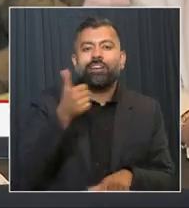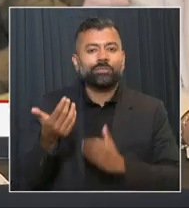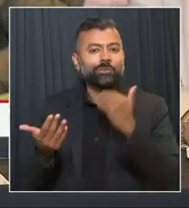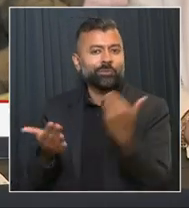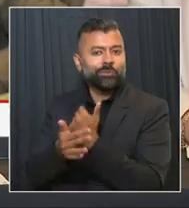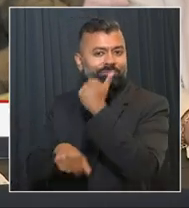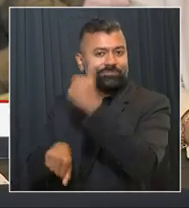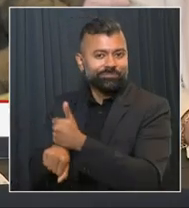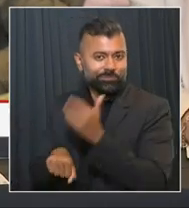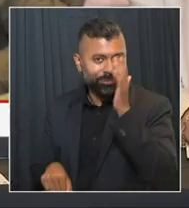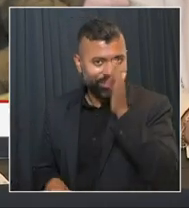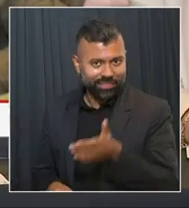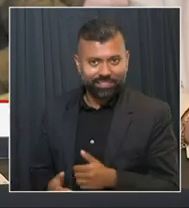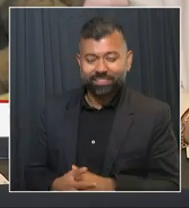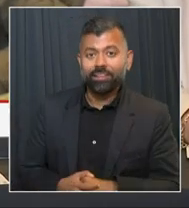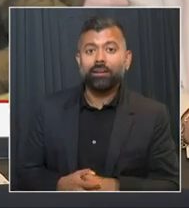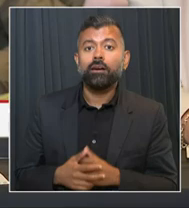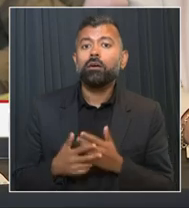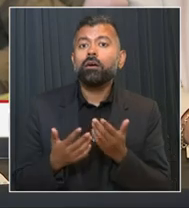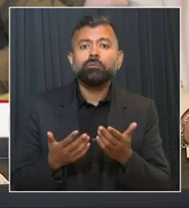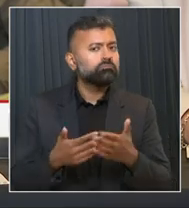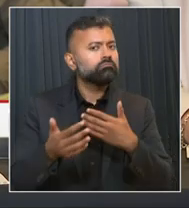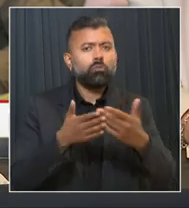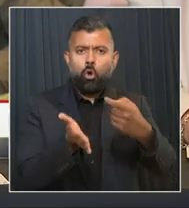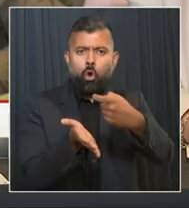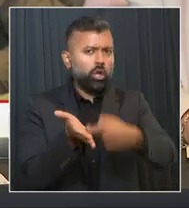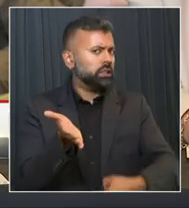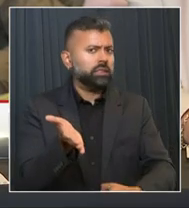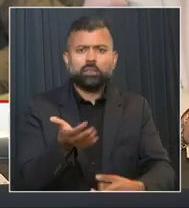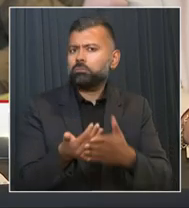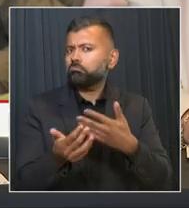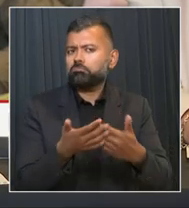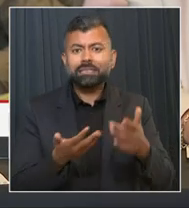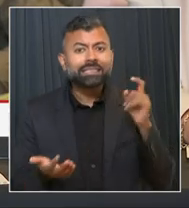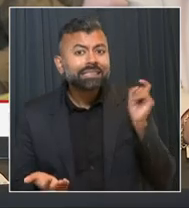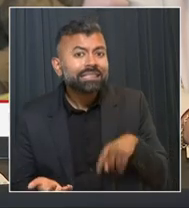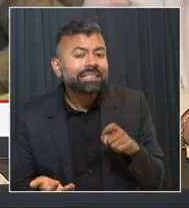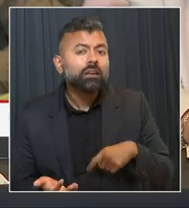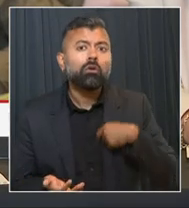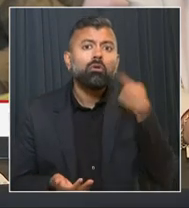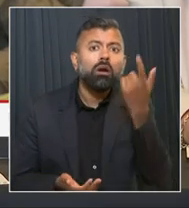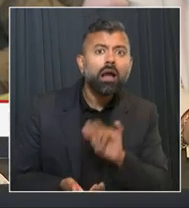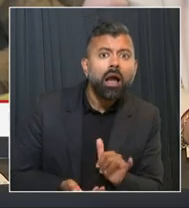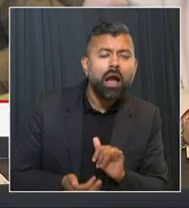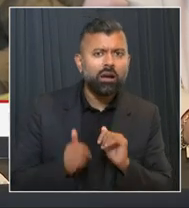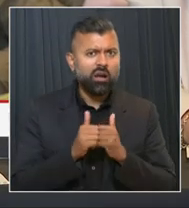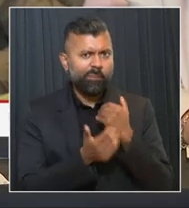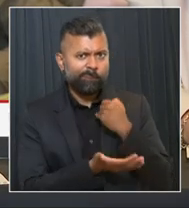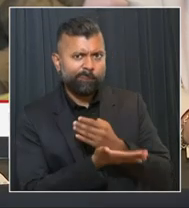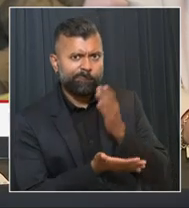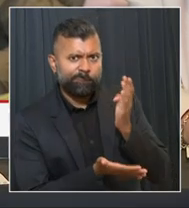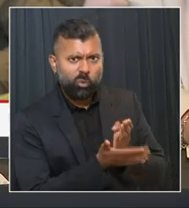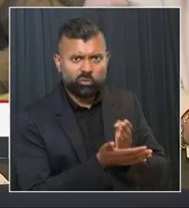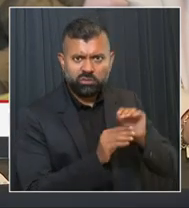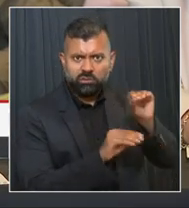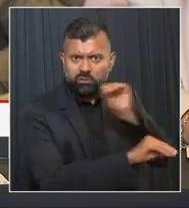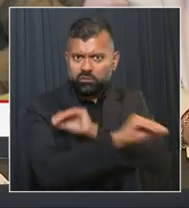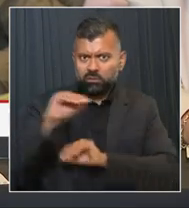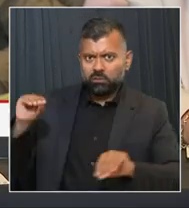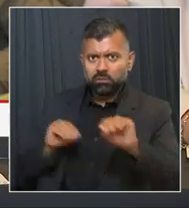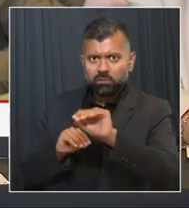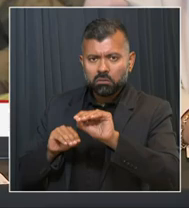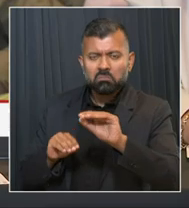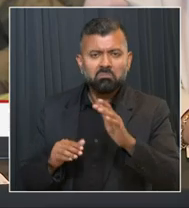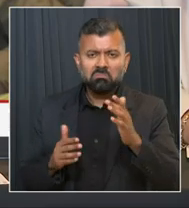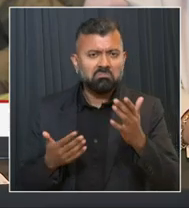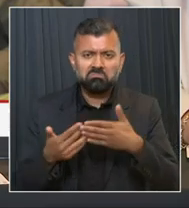and either handle them with what's available, or we may need to spend contingency funds to do that. The feedback